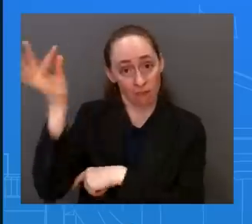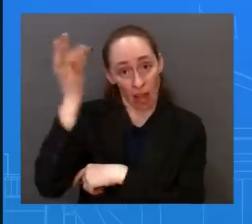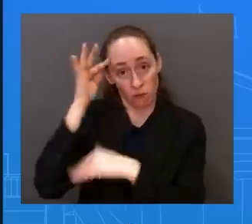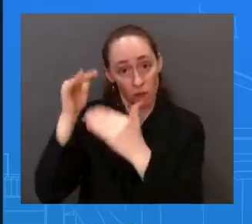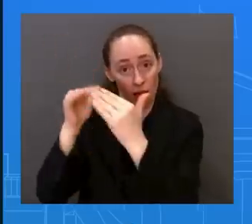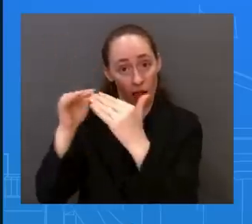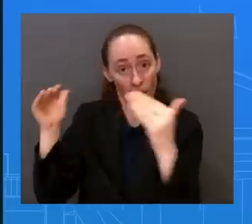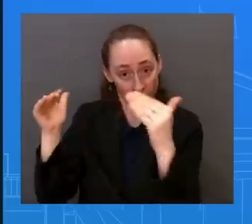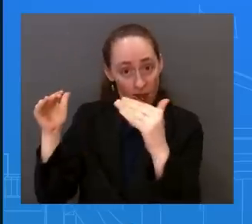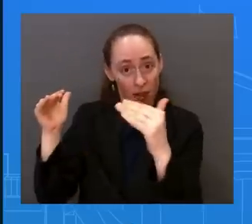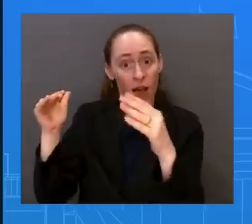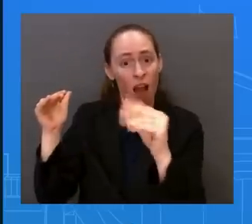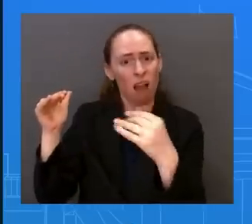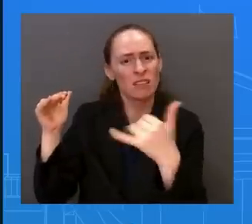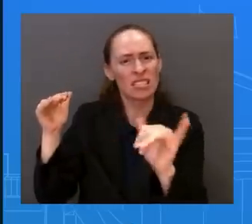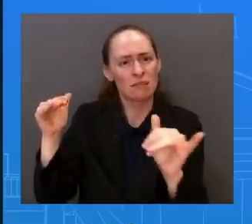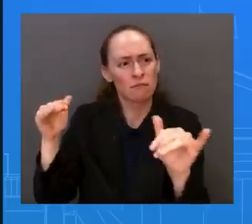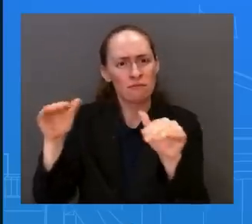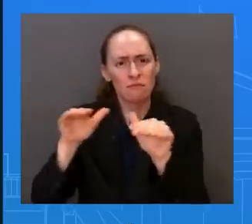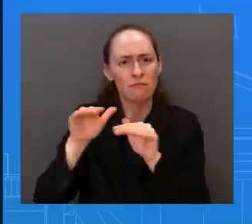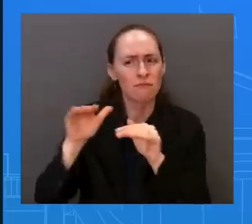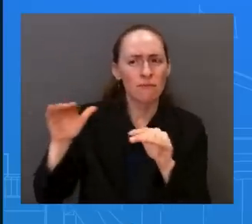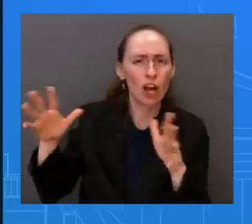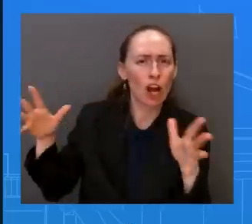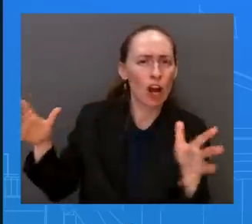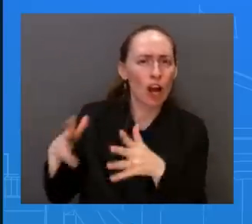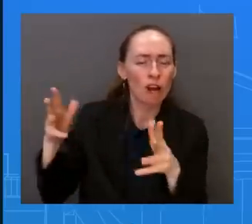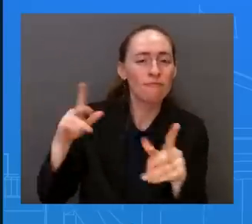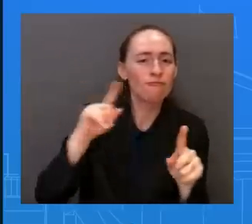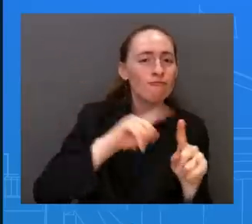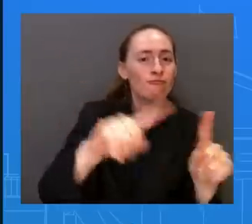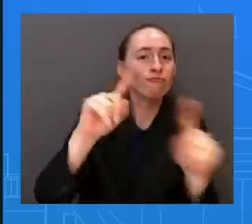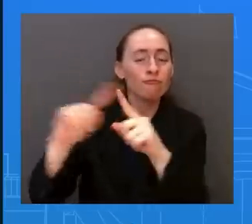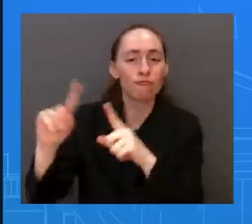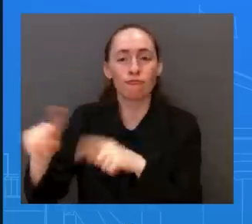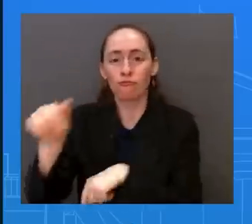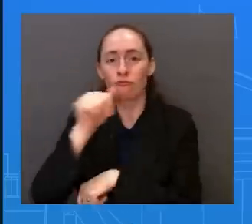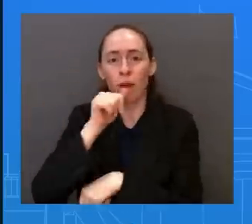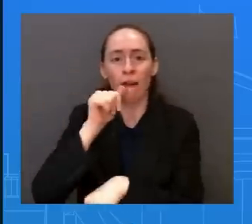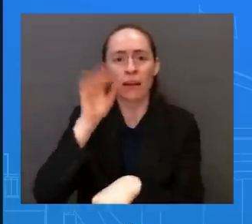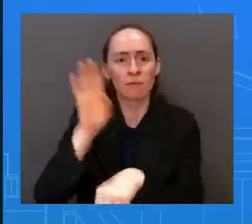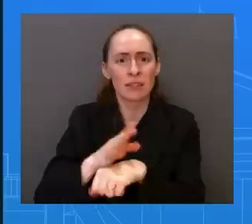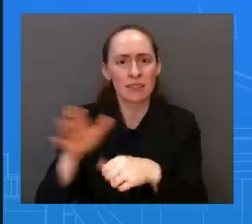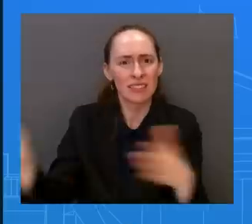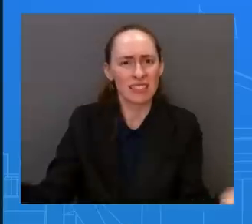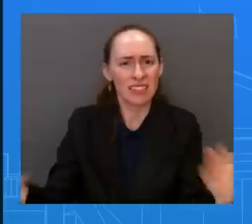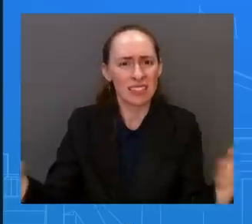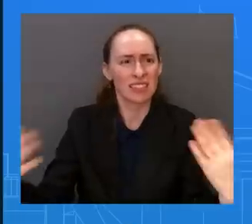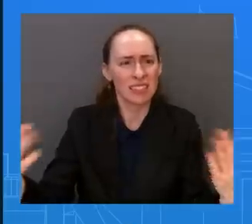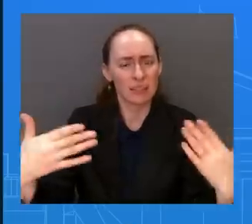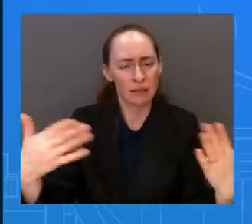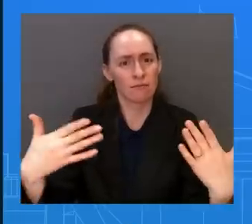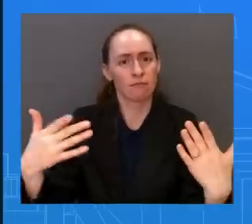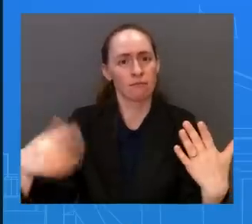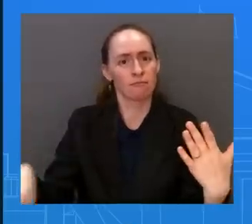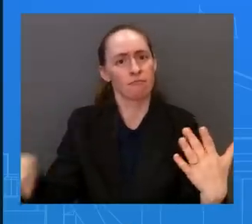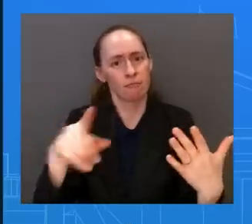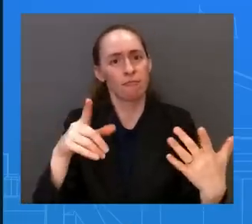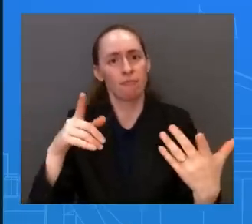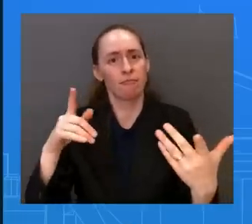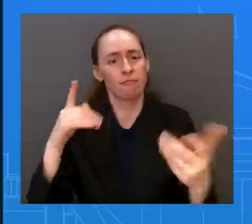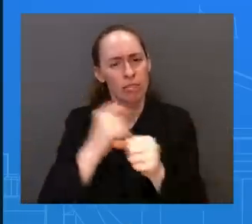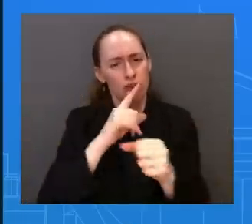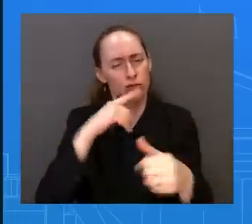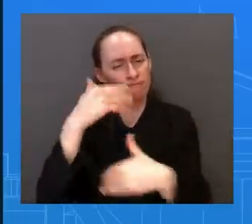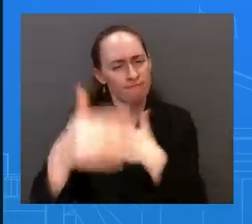doing that efficiently and effectively and with the policy goals of the American people in mind. I think certainly